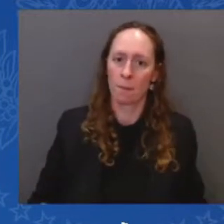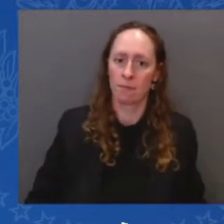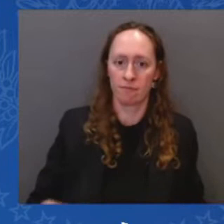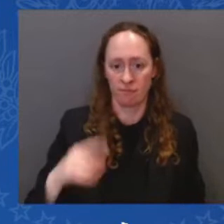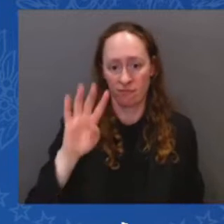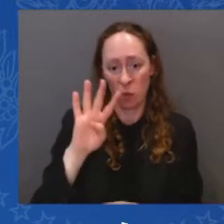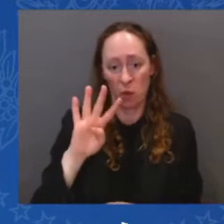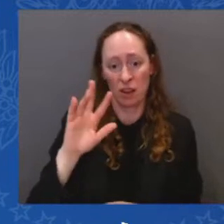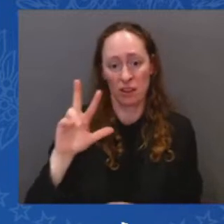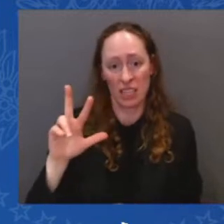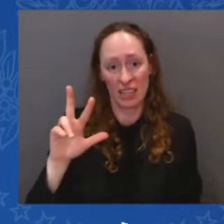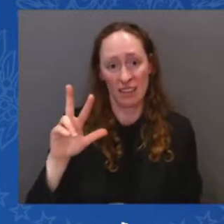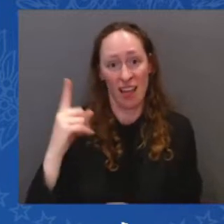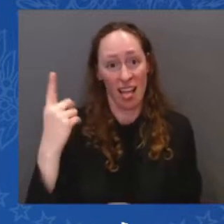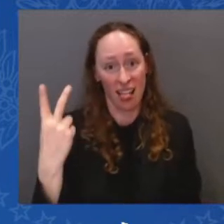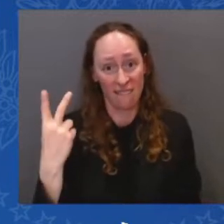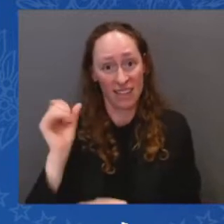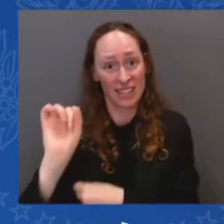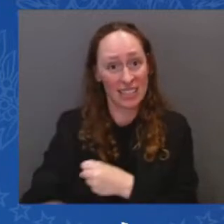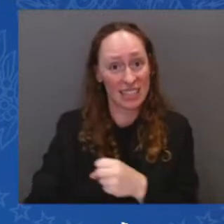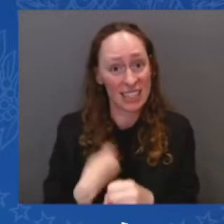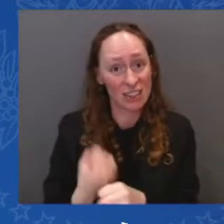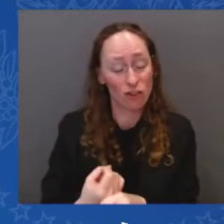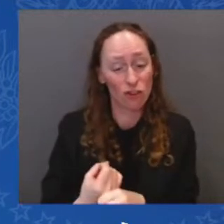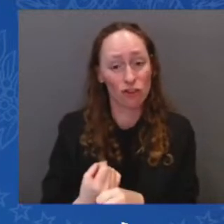served as the 20th Chairman of the Joint Chiefs of Staff.